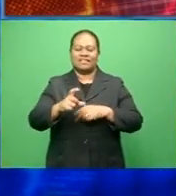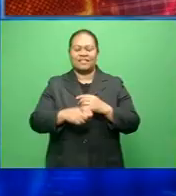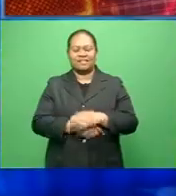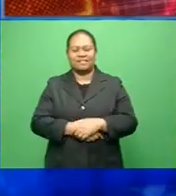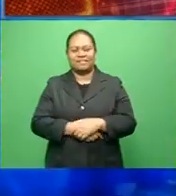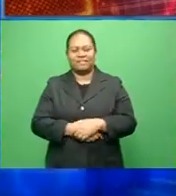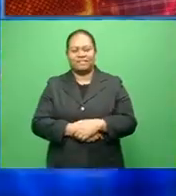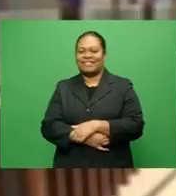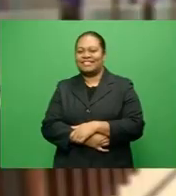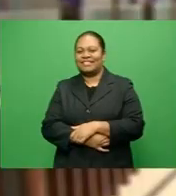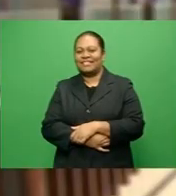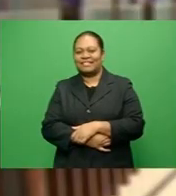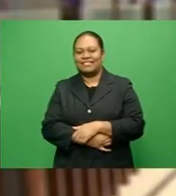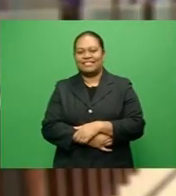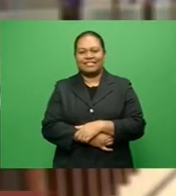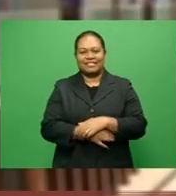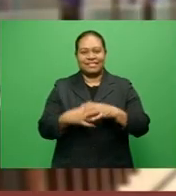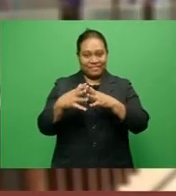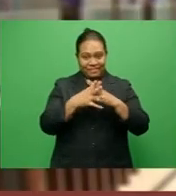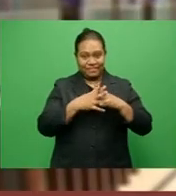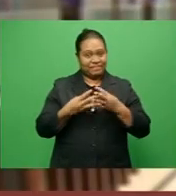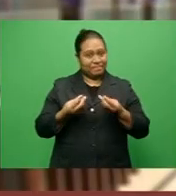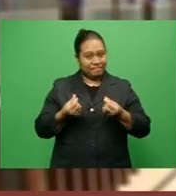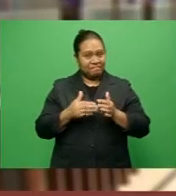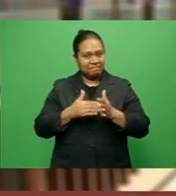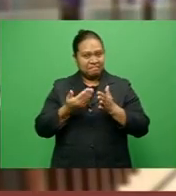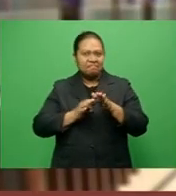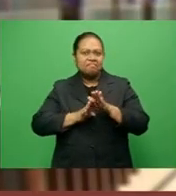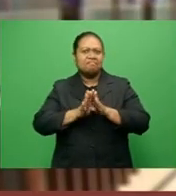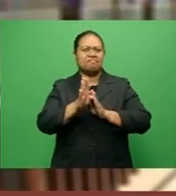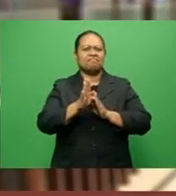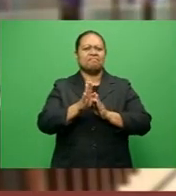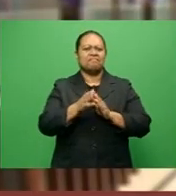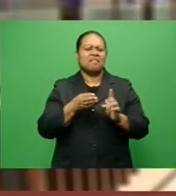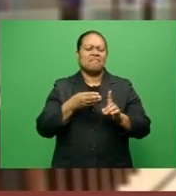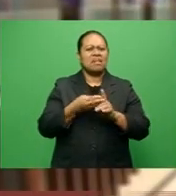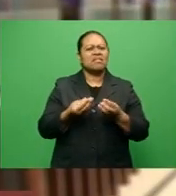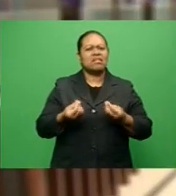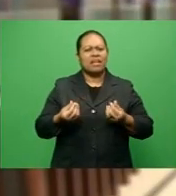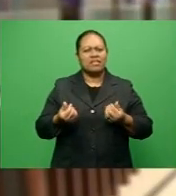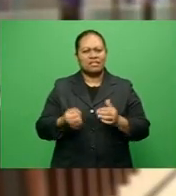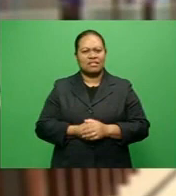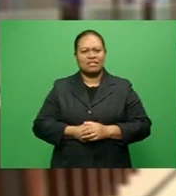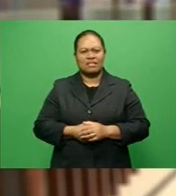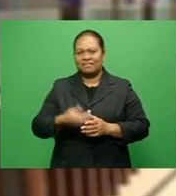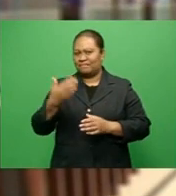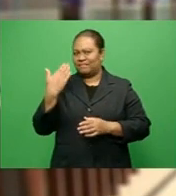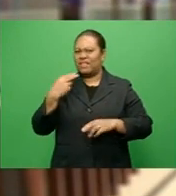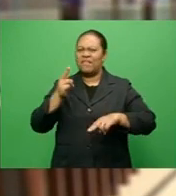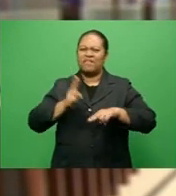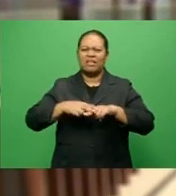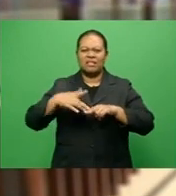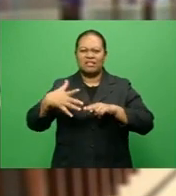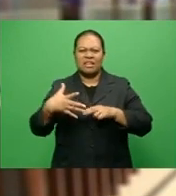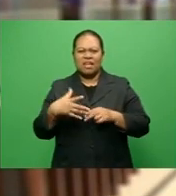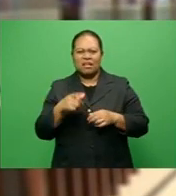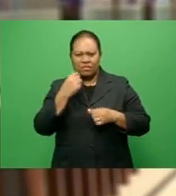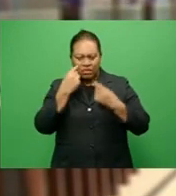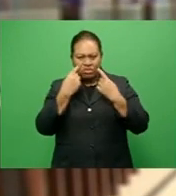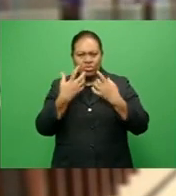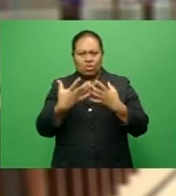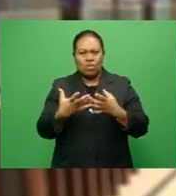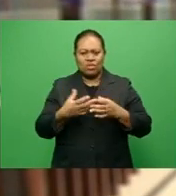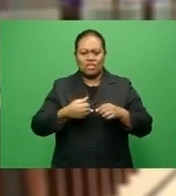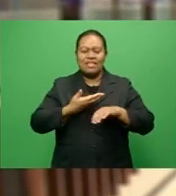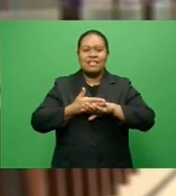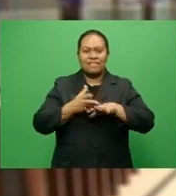latest in the money market. The US dollar held gains against major currencies after the Federal Reserve's aggressive new